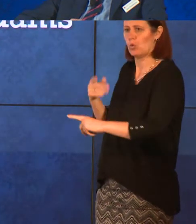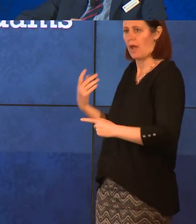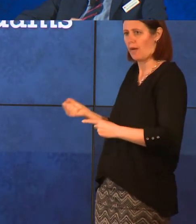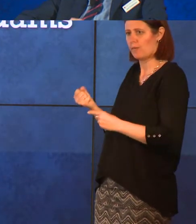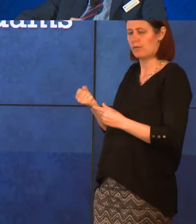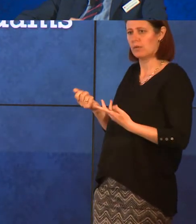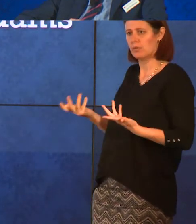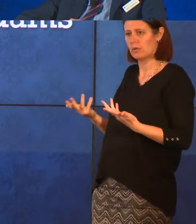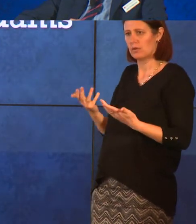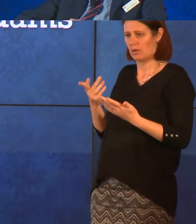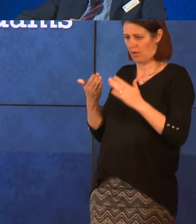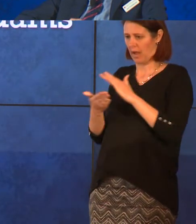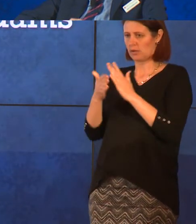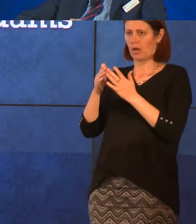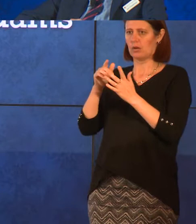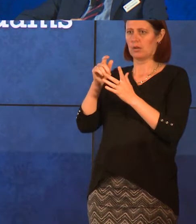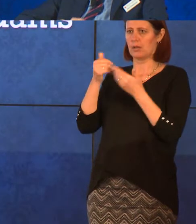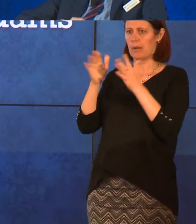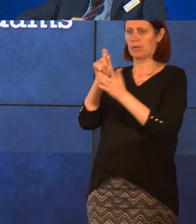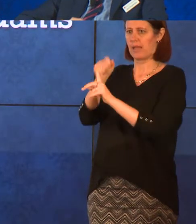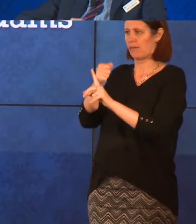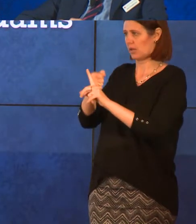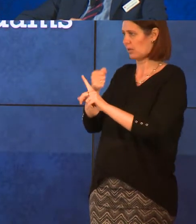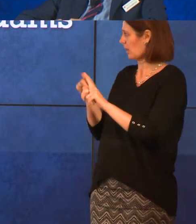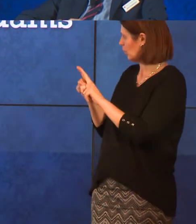OPA to get around that? And yours, Barb,